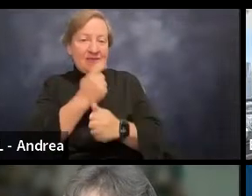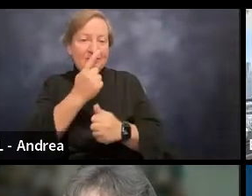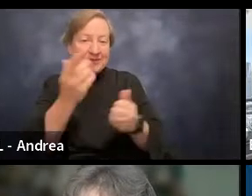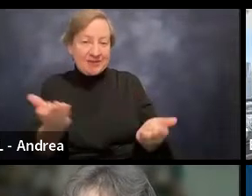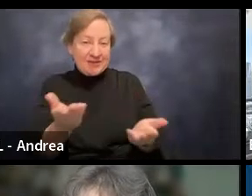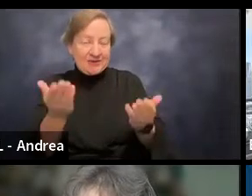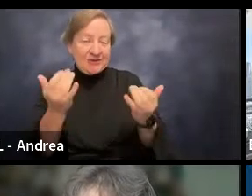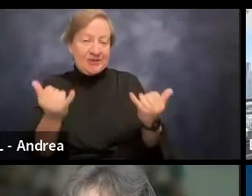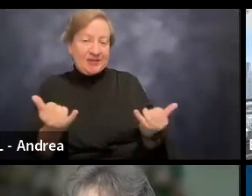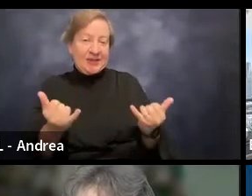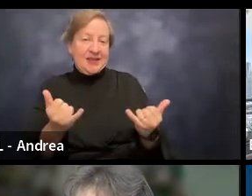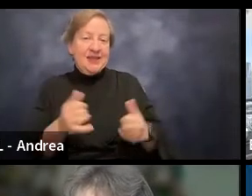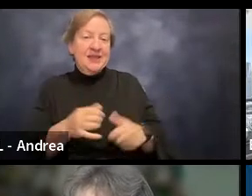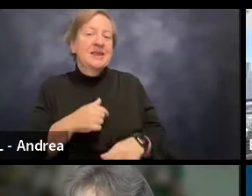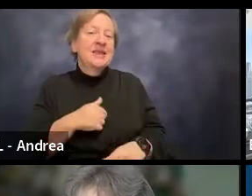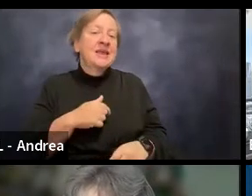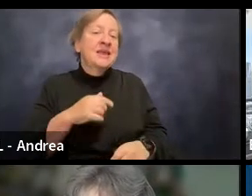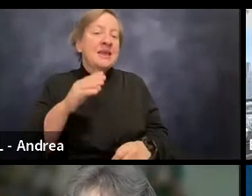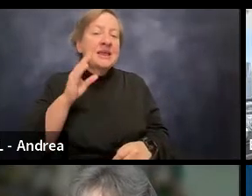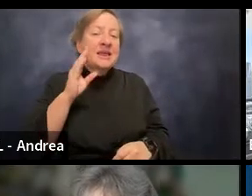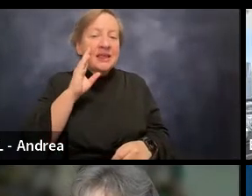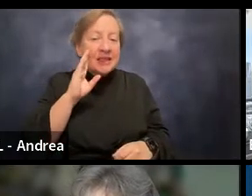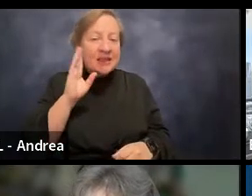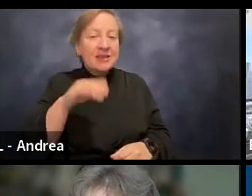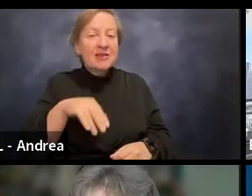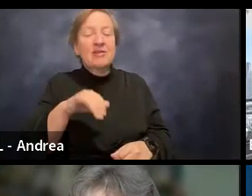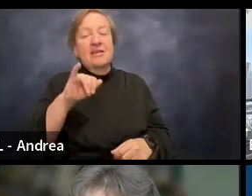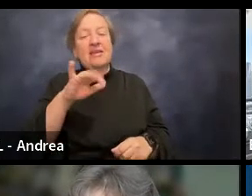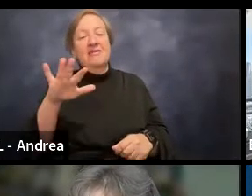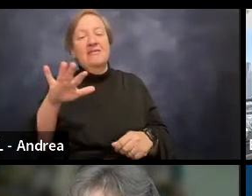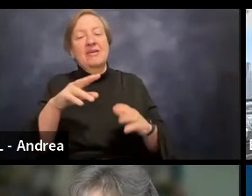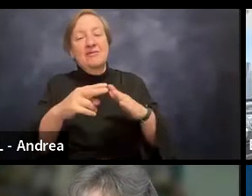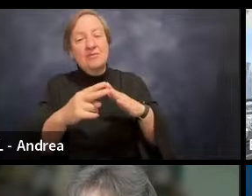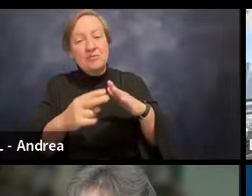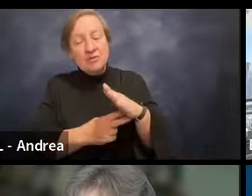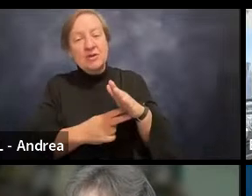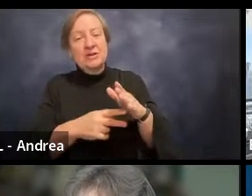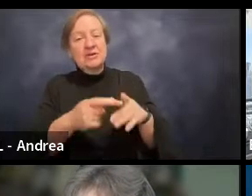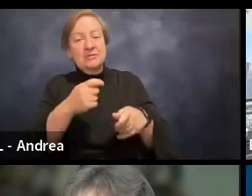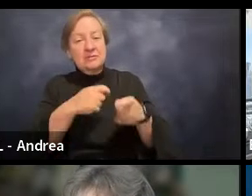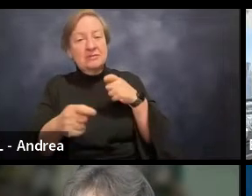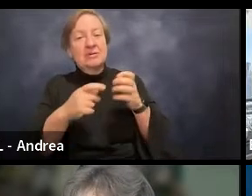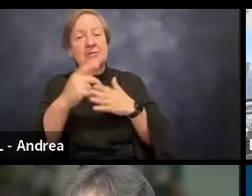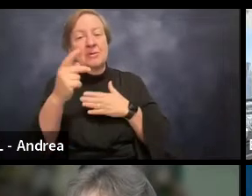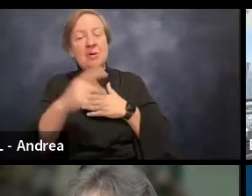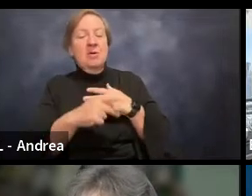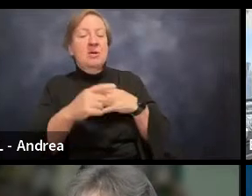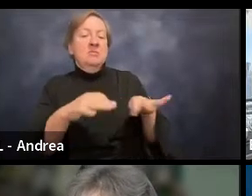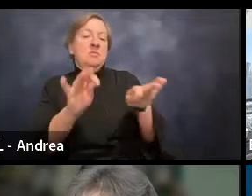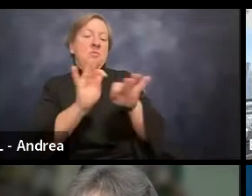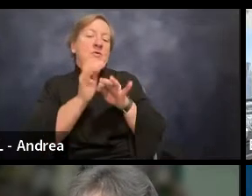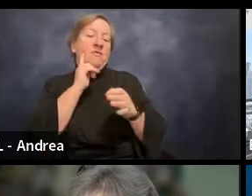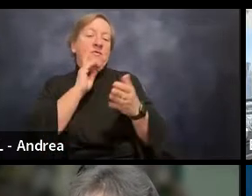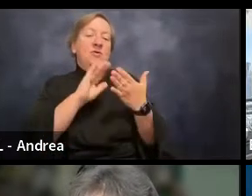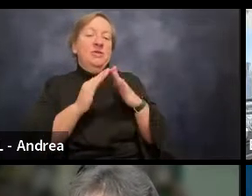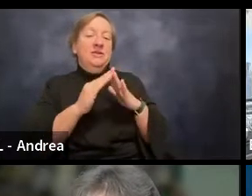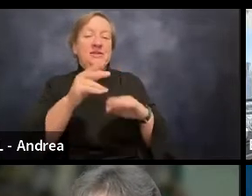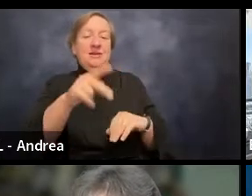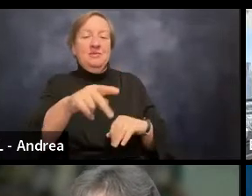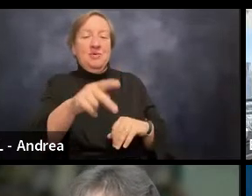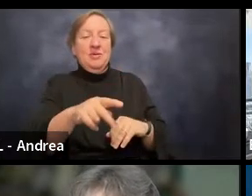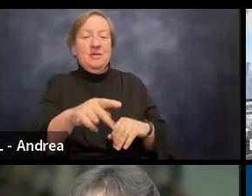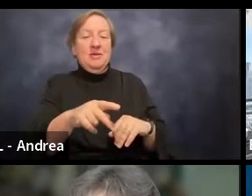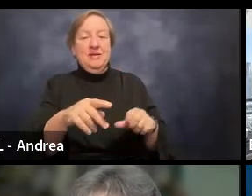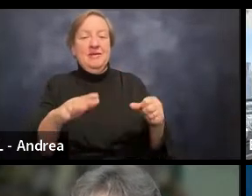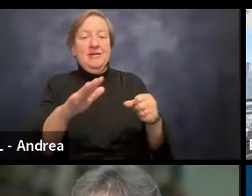today. I know the Interstate Bridge Replacement Program is of critical importance to the City of Portland, our